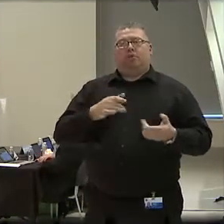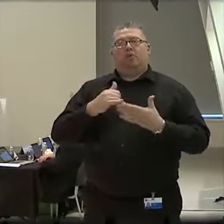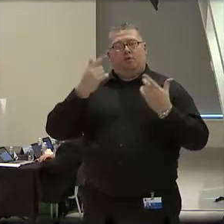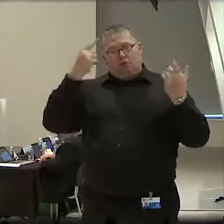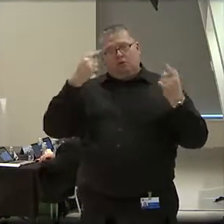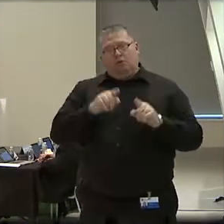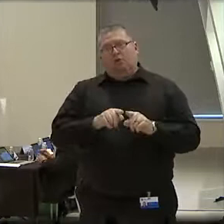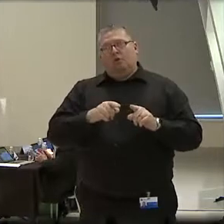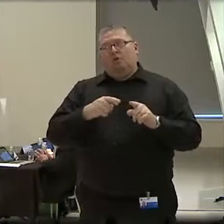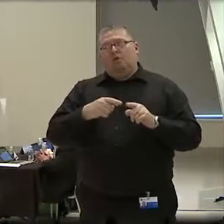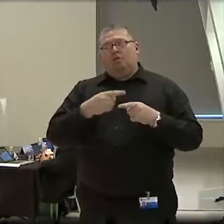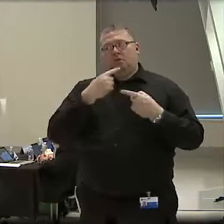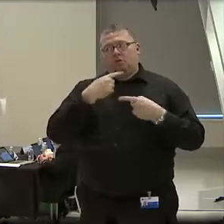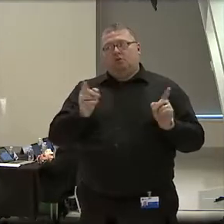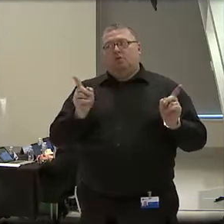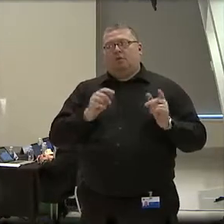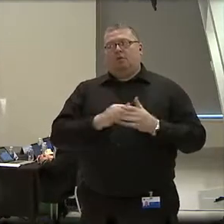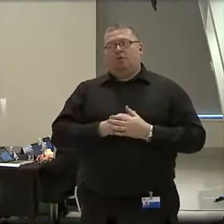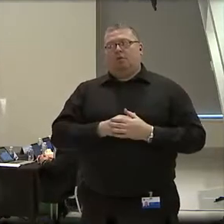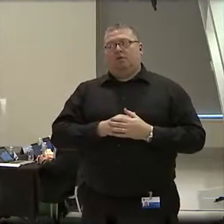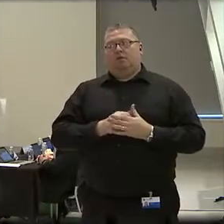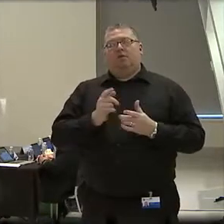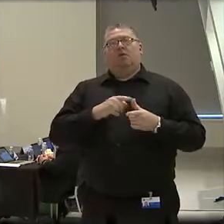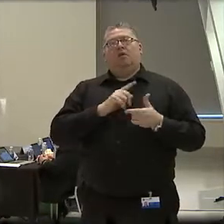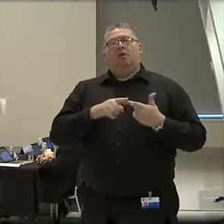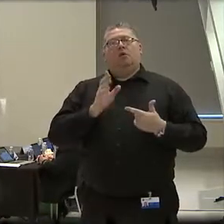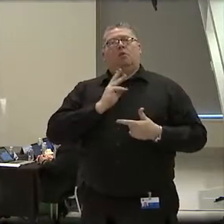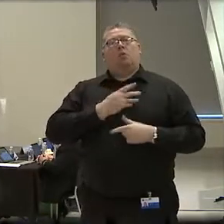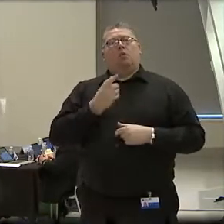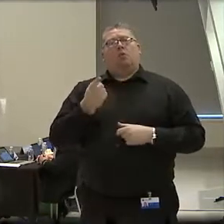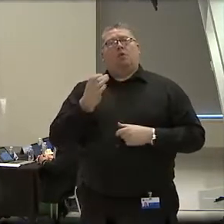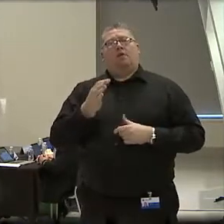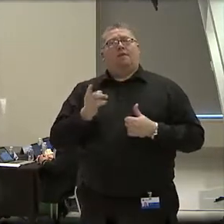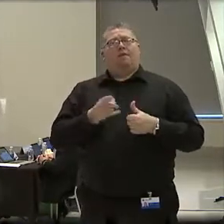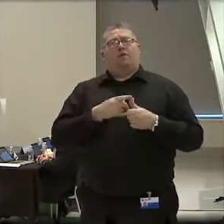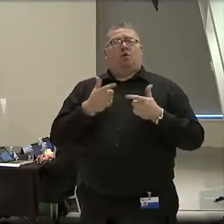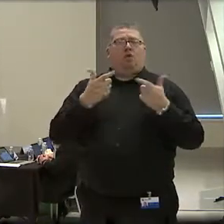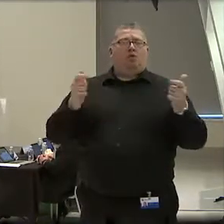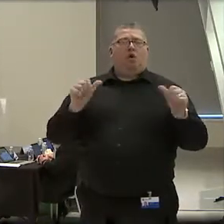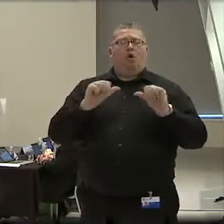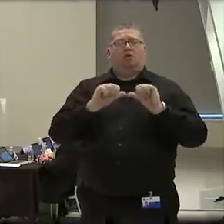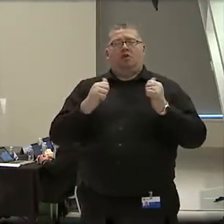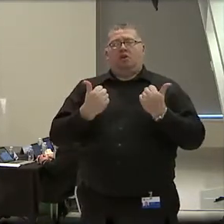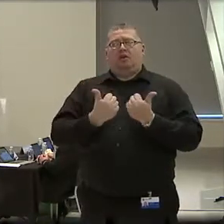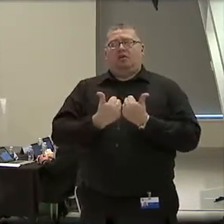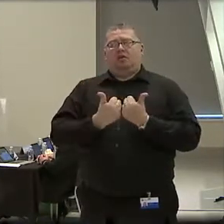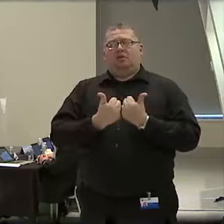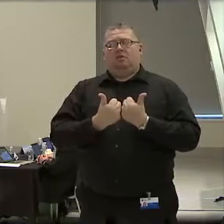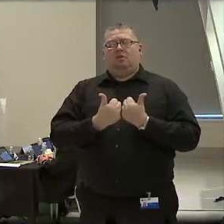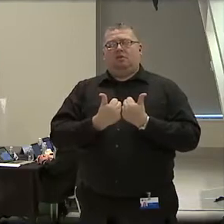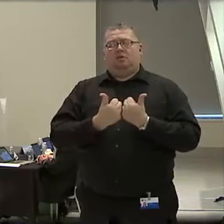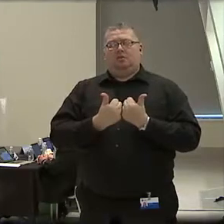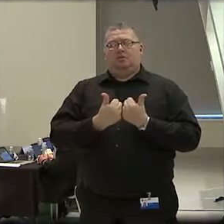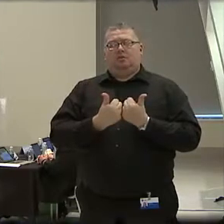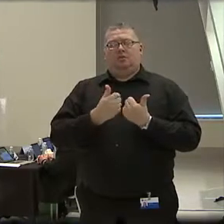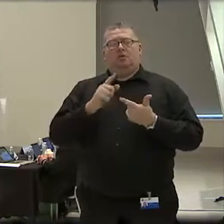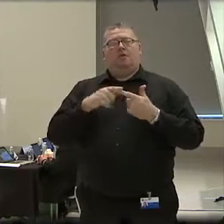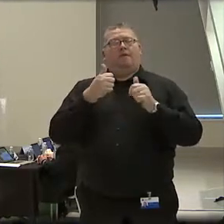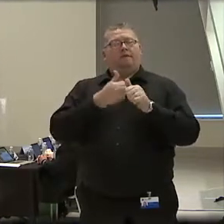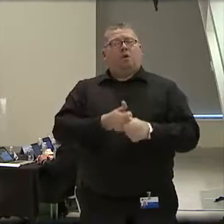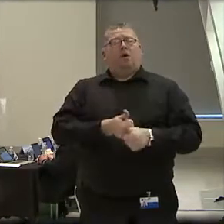decree. And we were we were the first large agency to fall under a consent